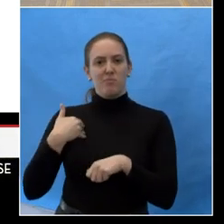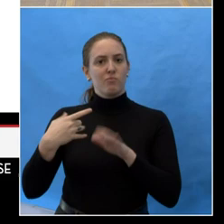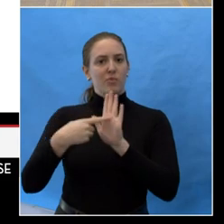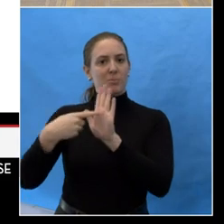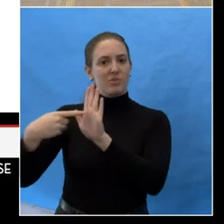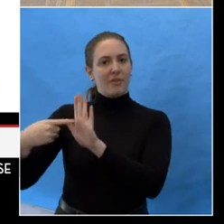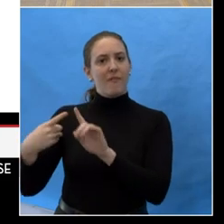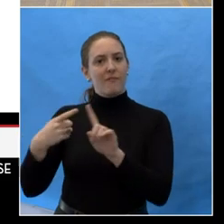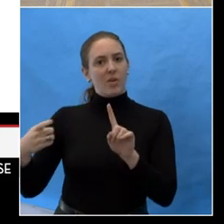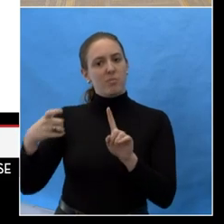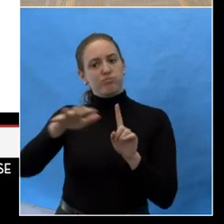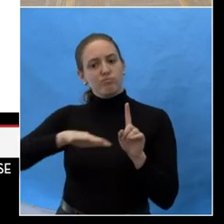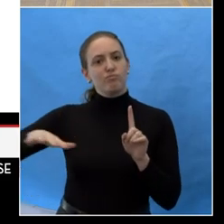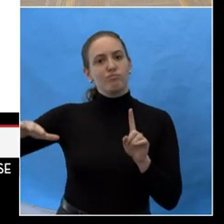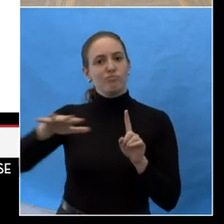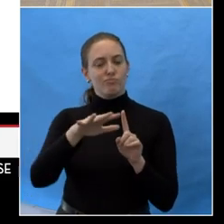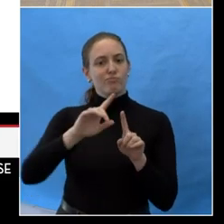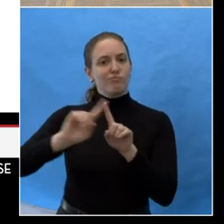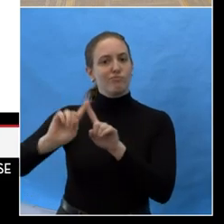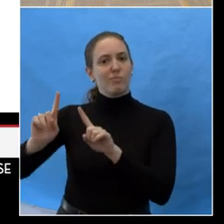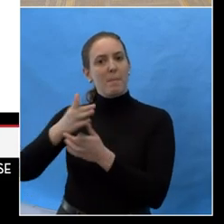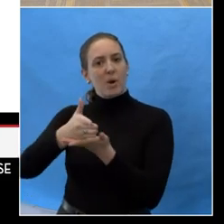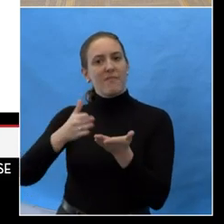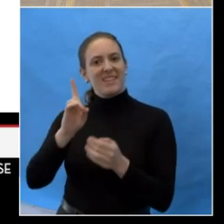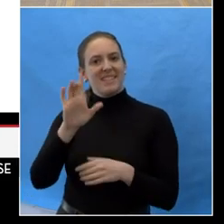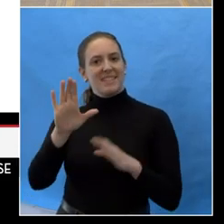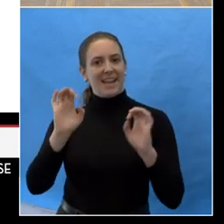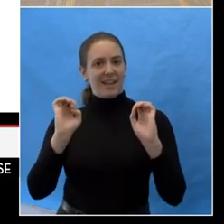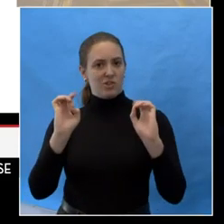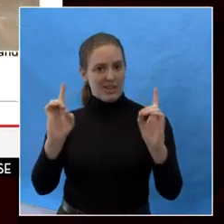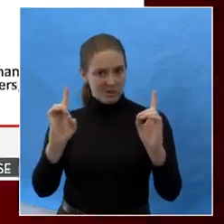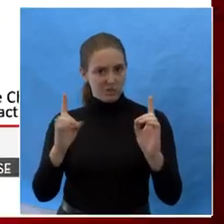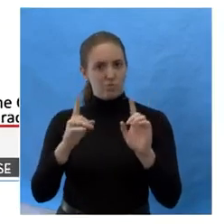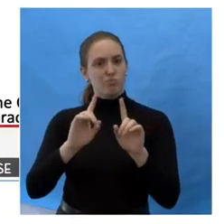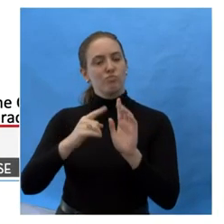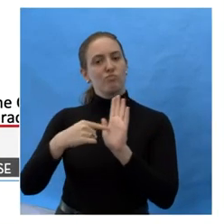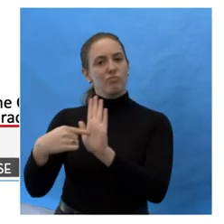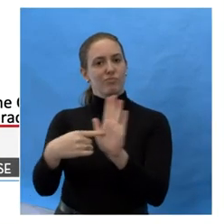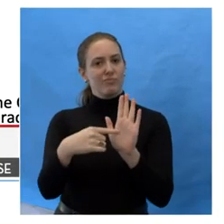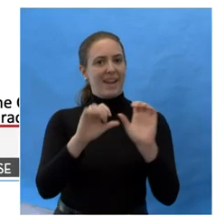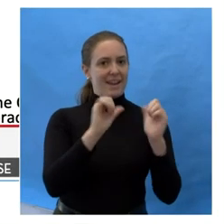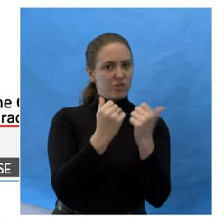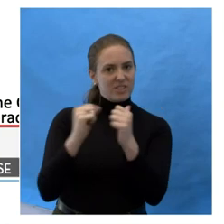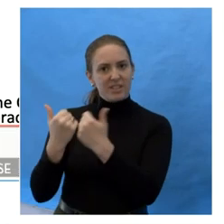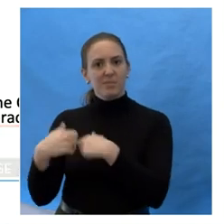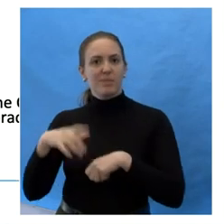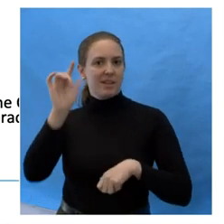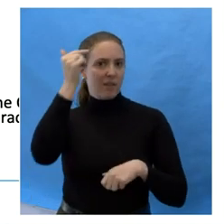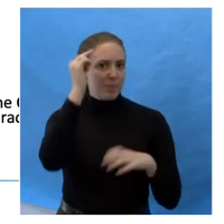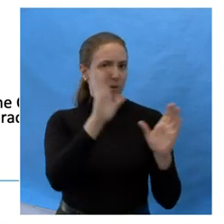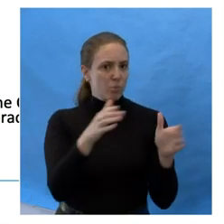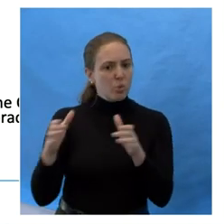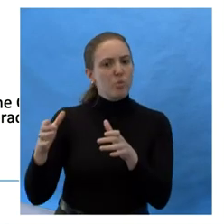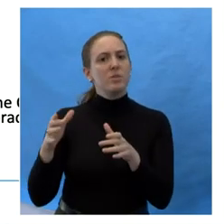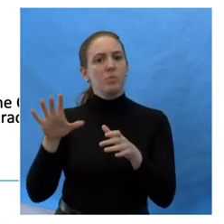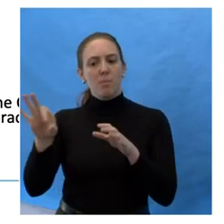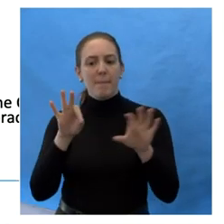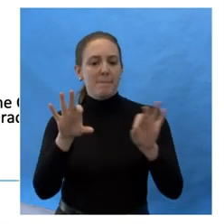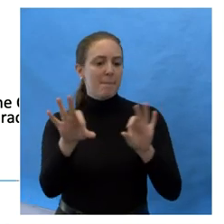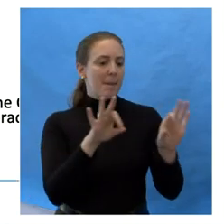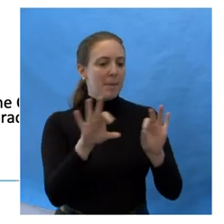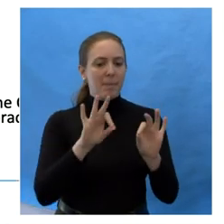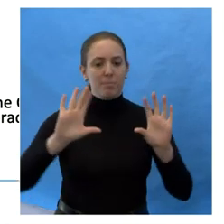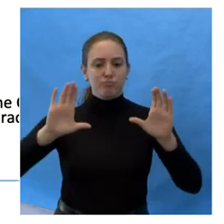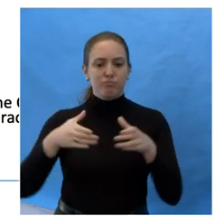DC educational landscape, demonstrating interagency and intergovernmental commitment to improving literacy outcomes in the